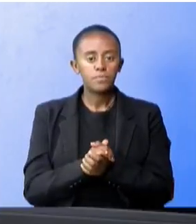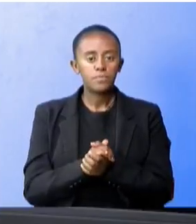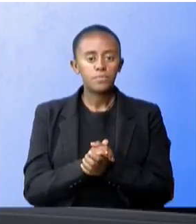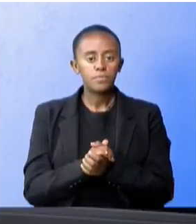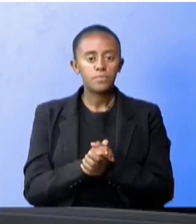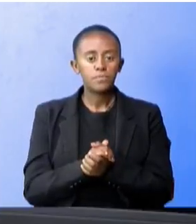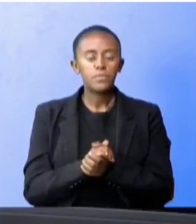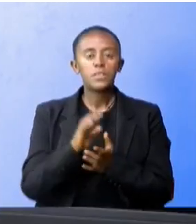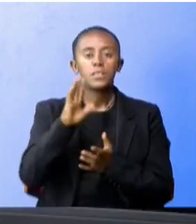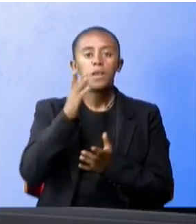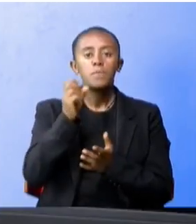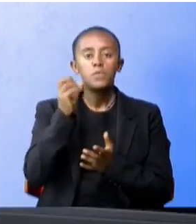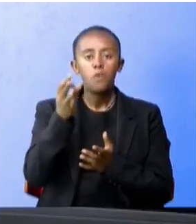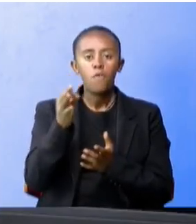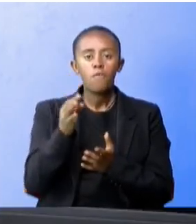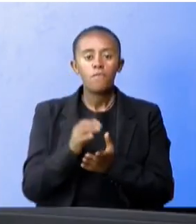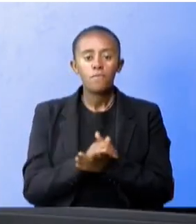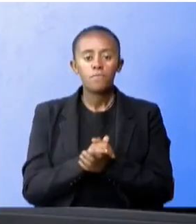Types of